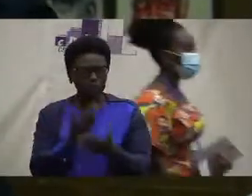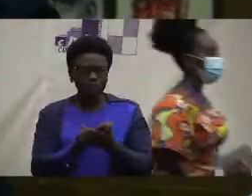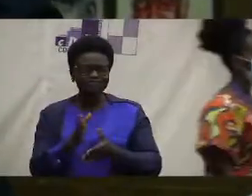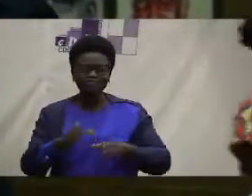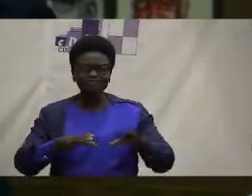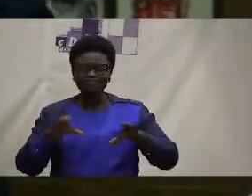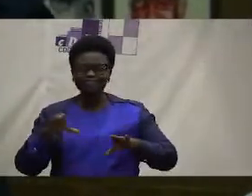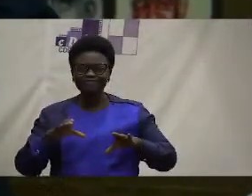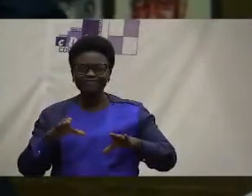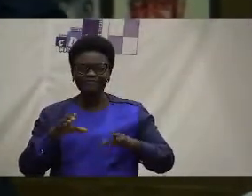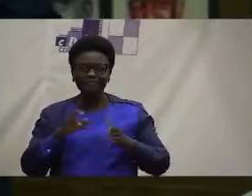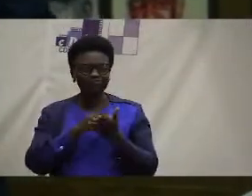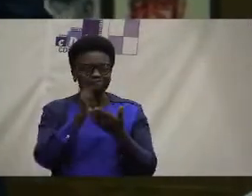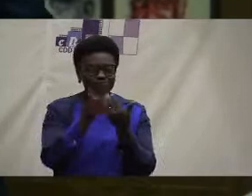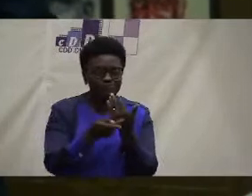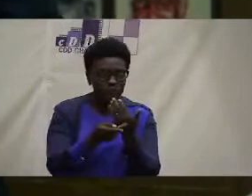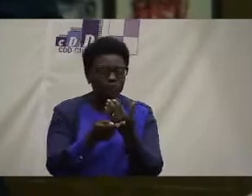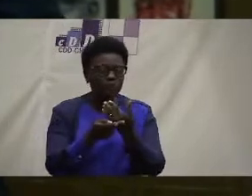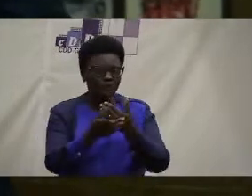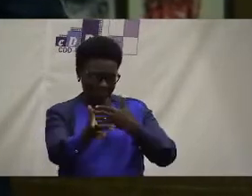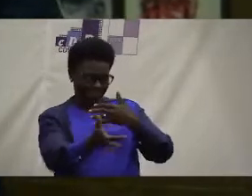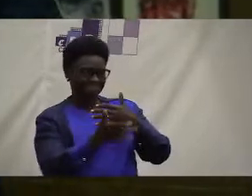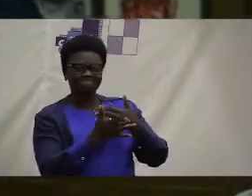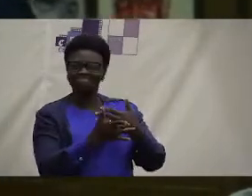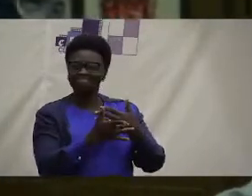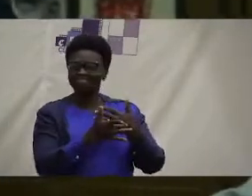activities, they will eventually affect the way you also